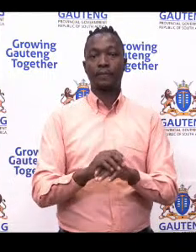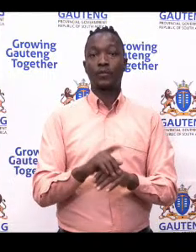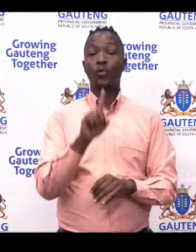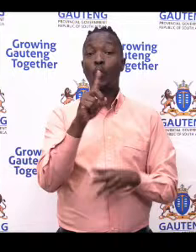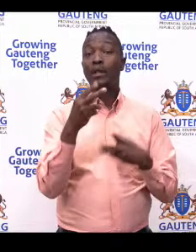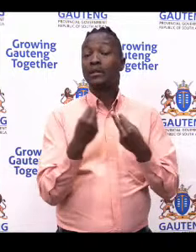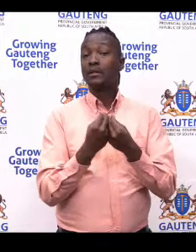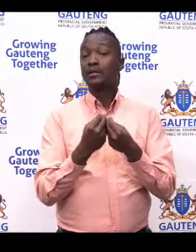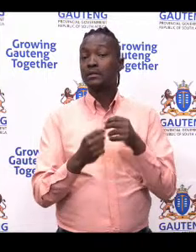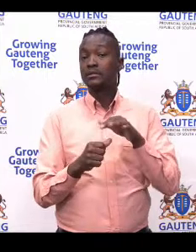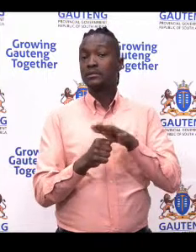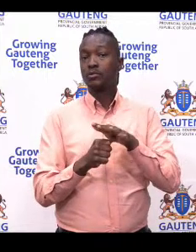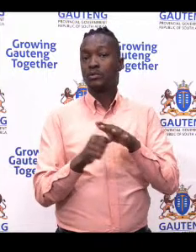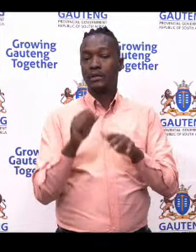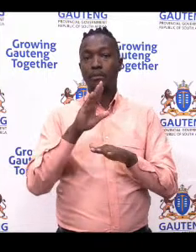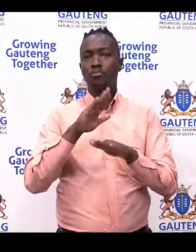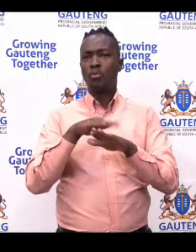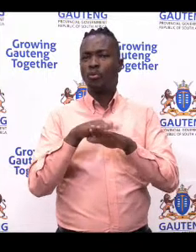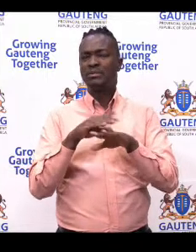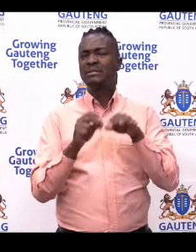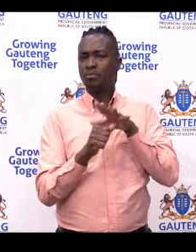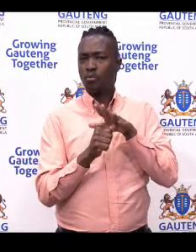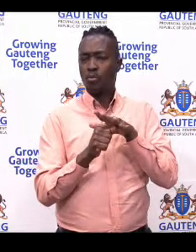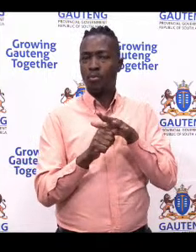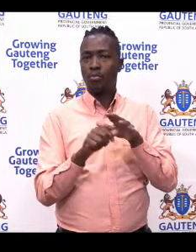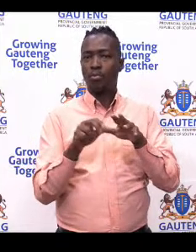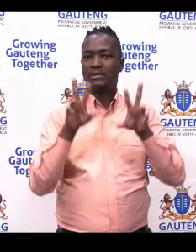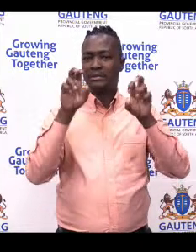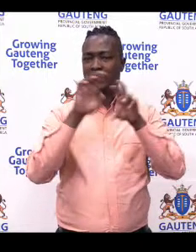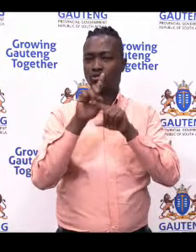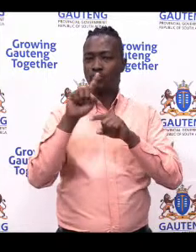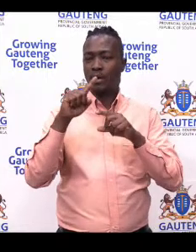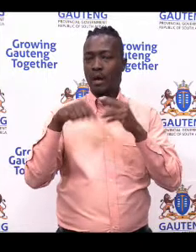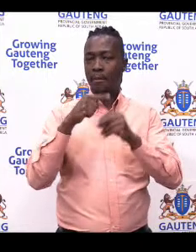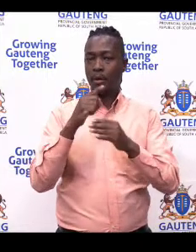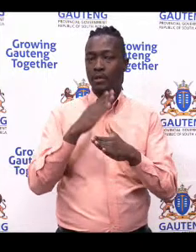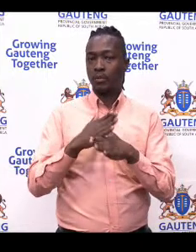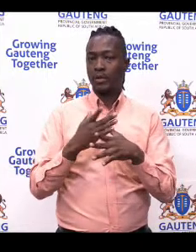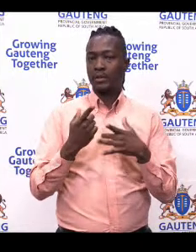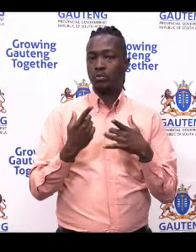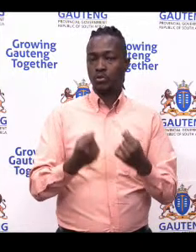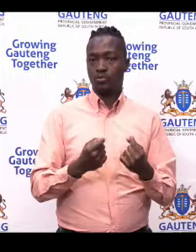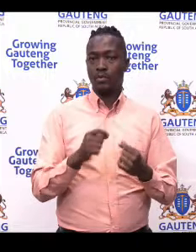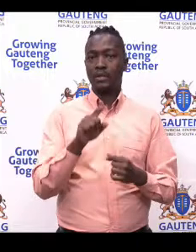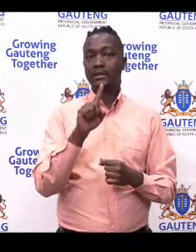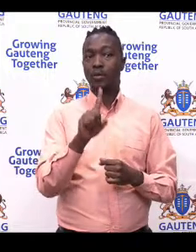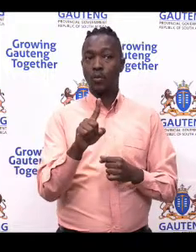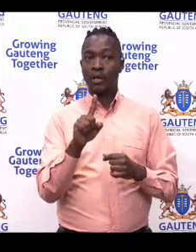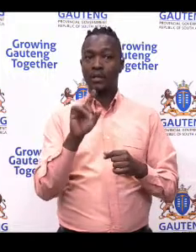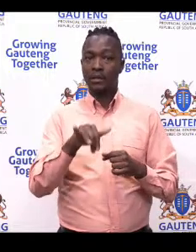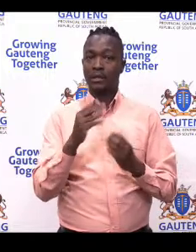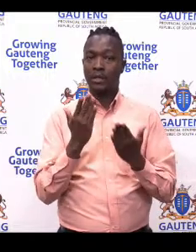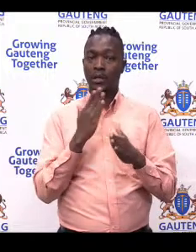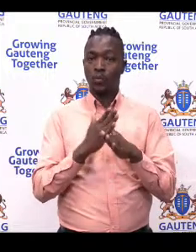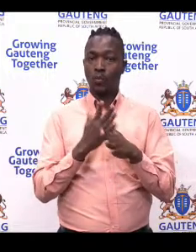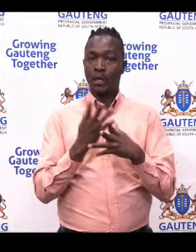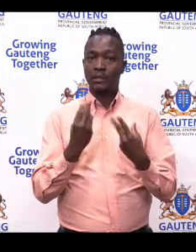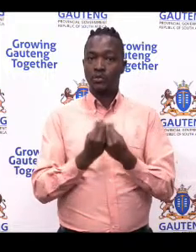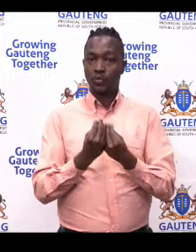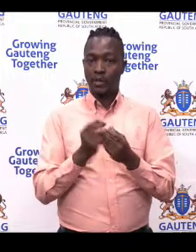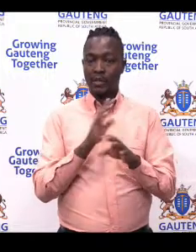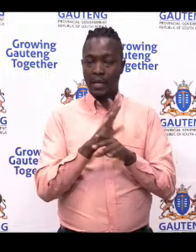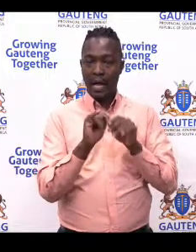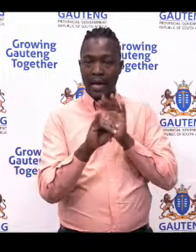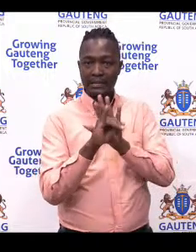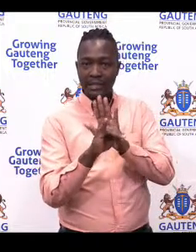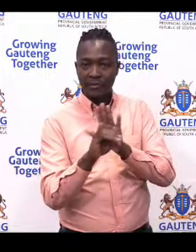been expressed as the most important aspect of the work that we have to do, is the one that deals with identification